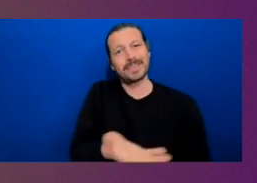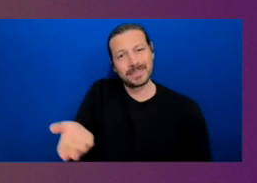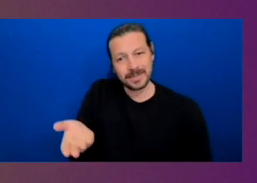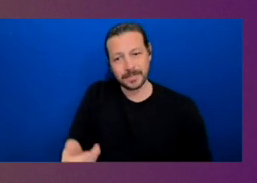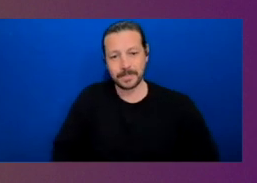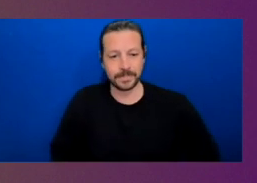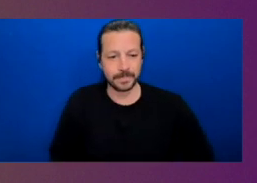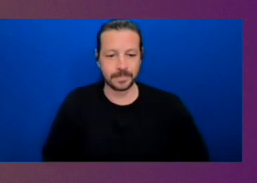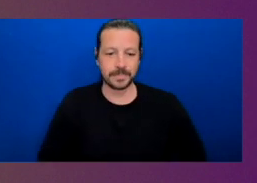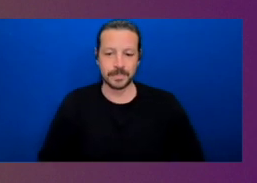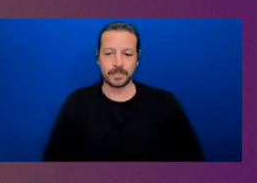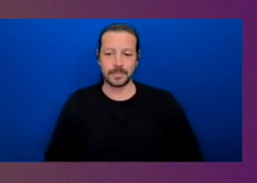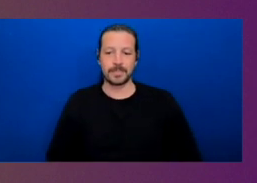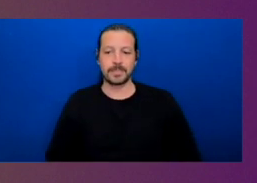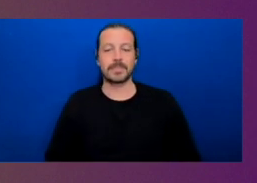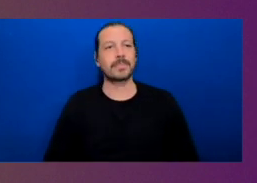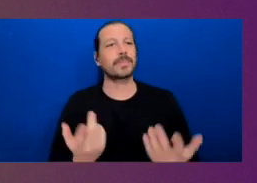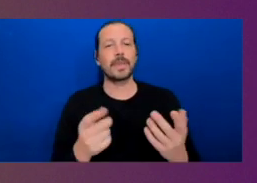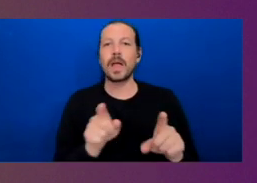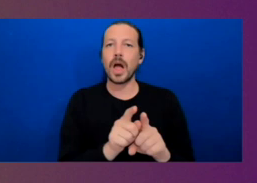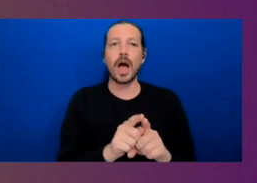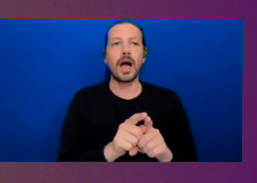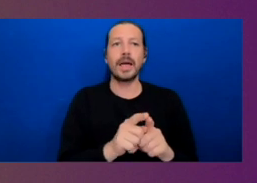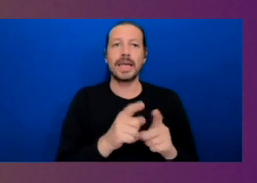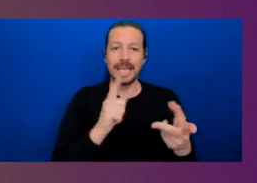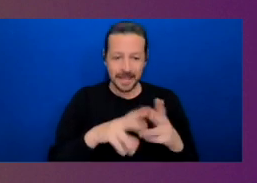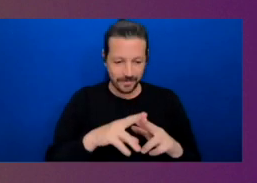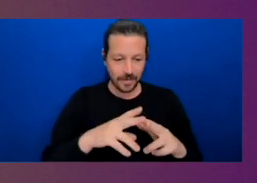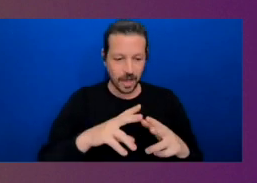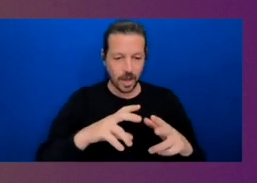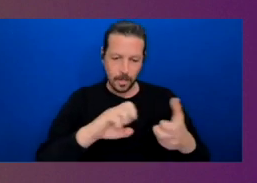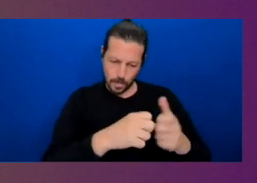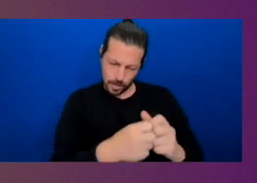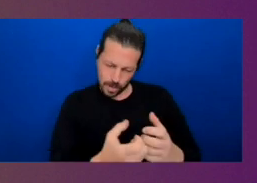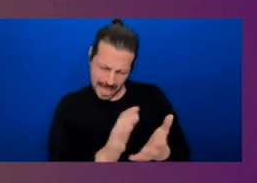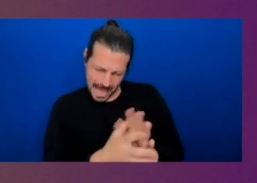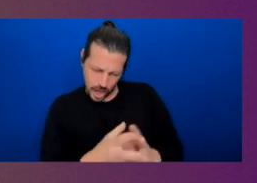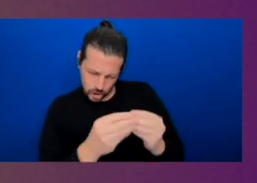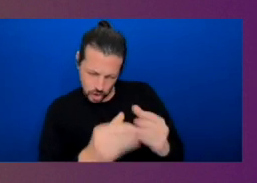perspective of how to solve a problem, you're truly helping everyone. And I think